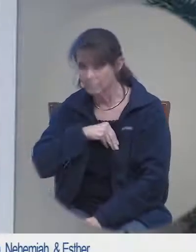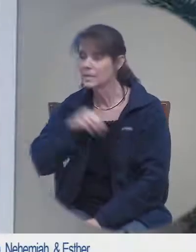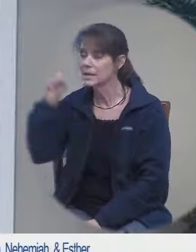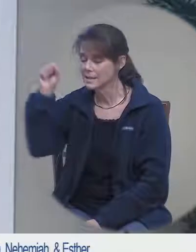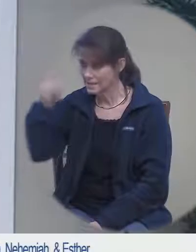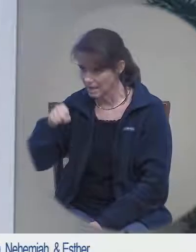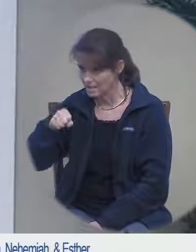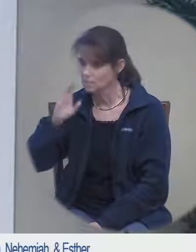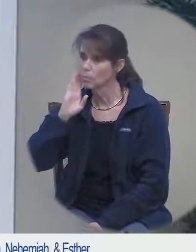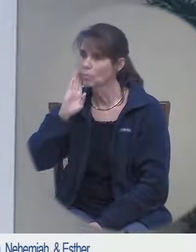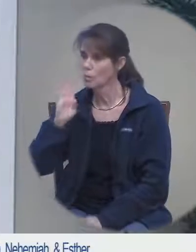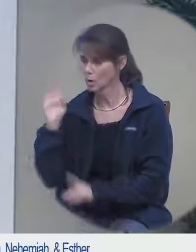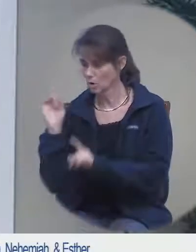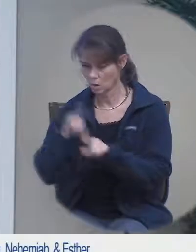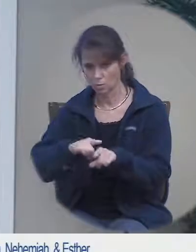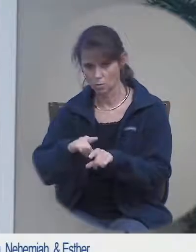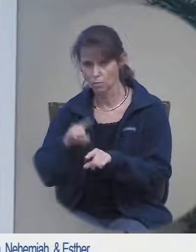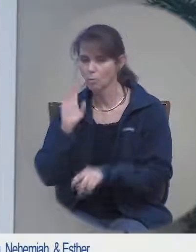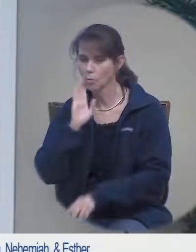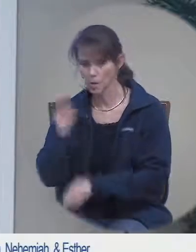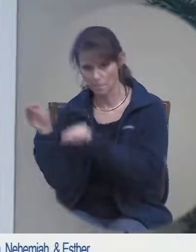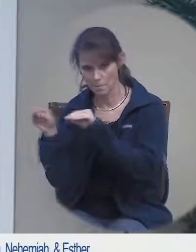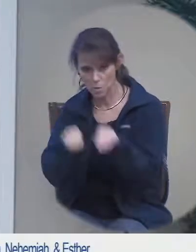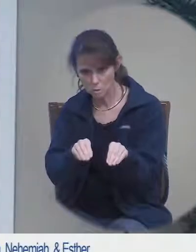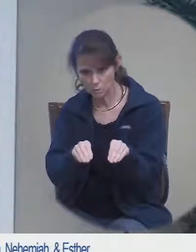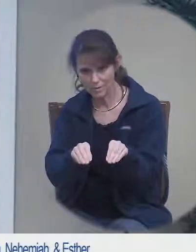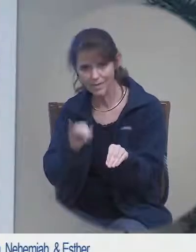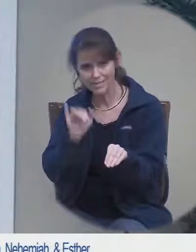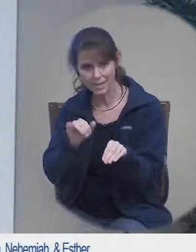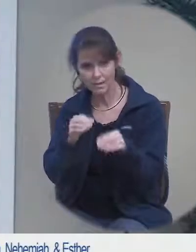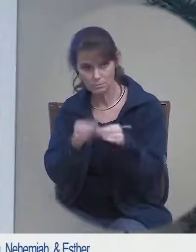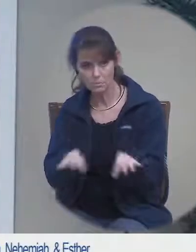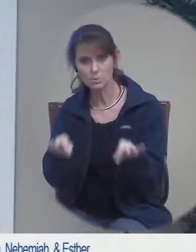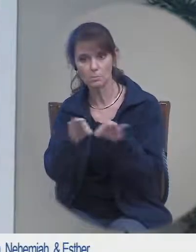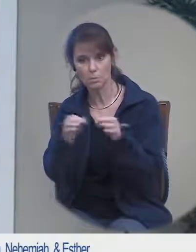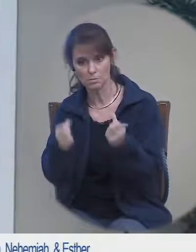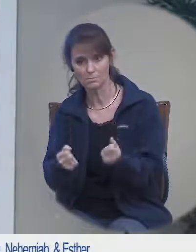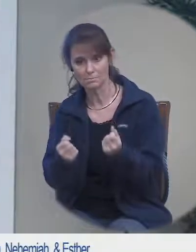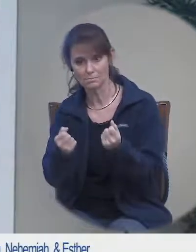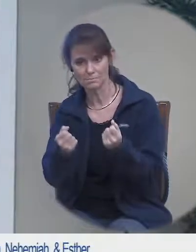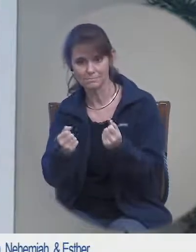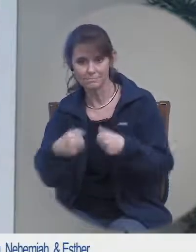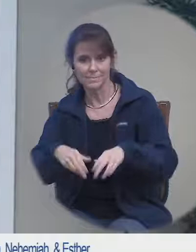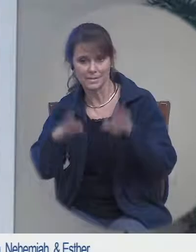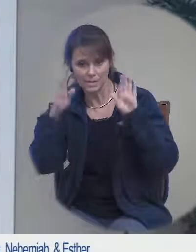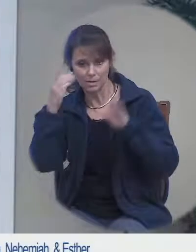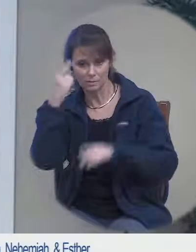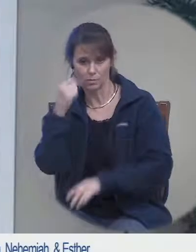was an important sacrifice. Boyd? Just one minor thing. It says,